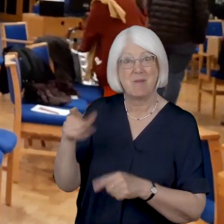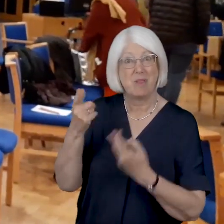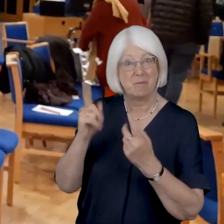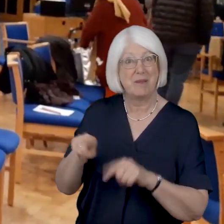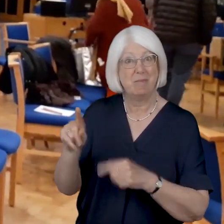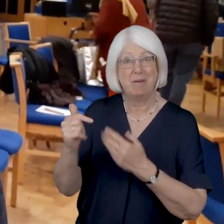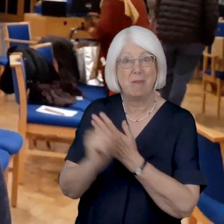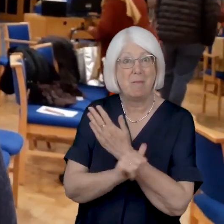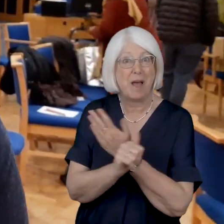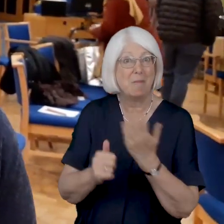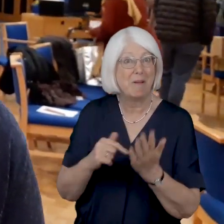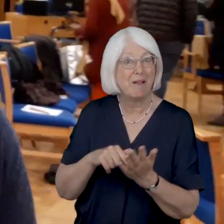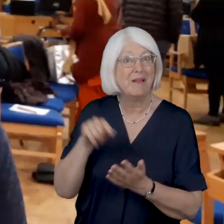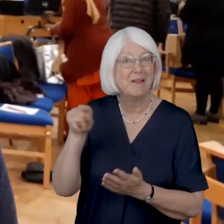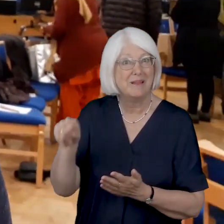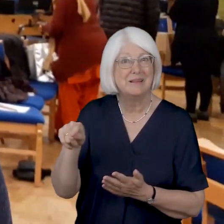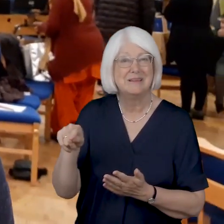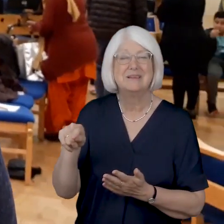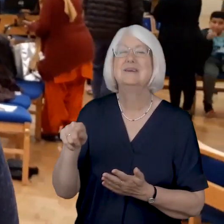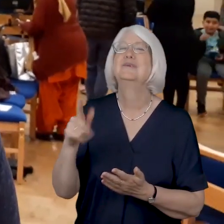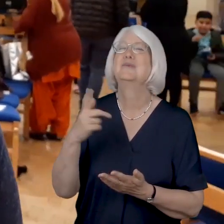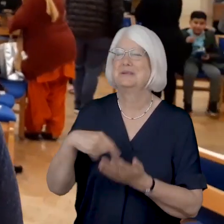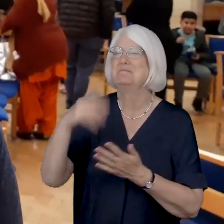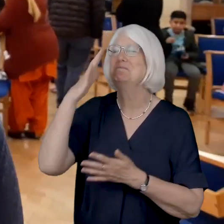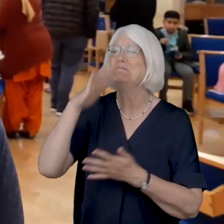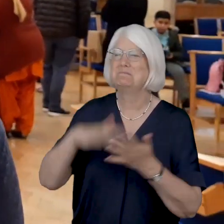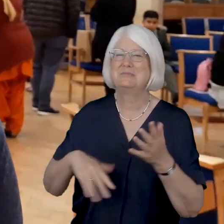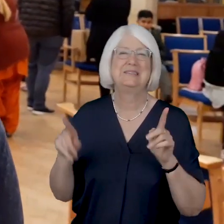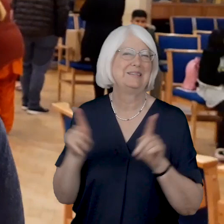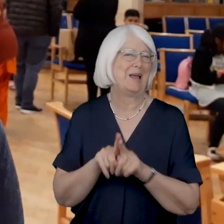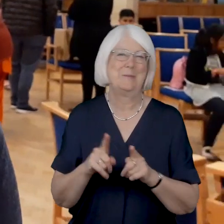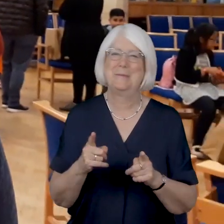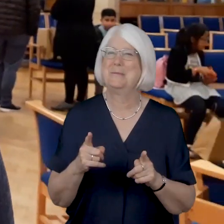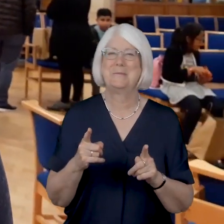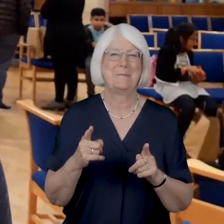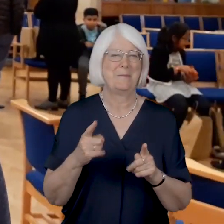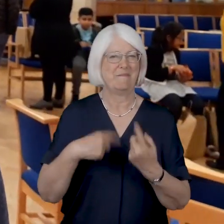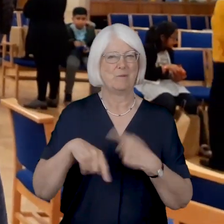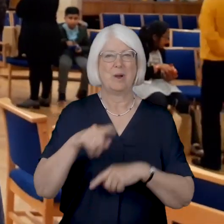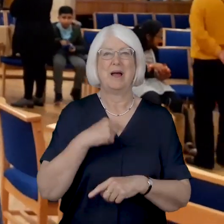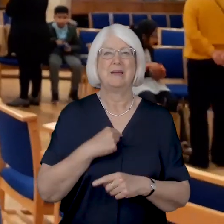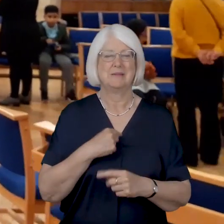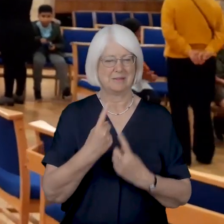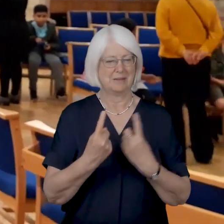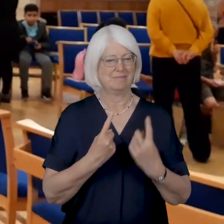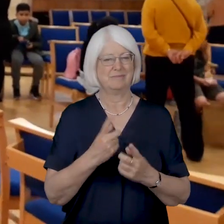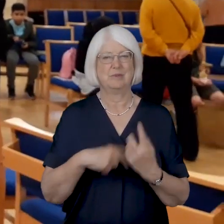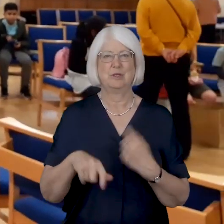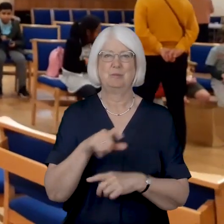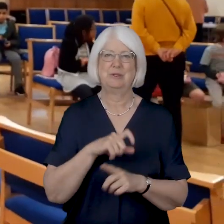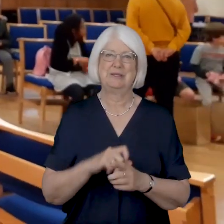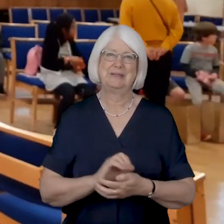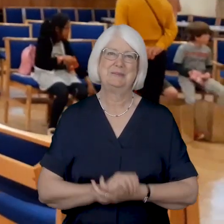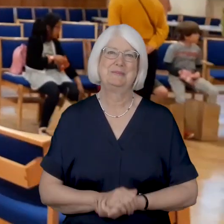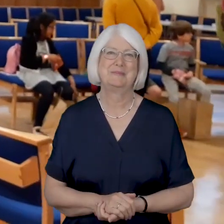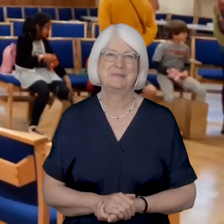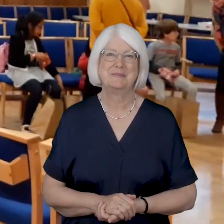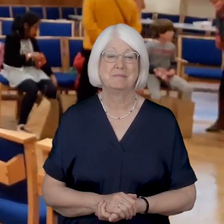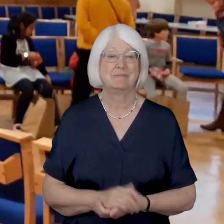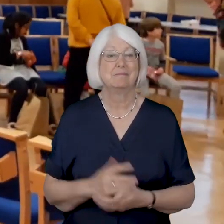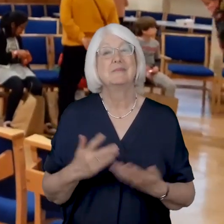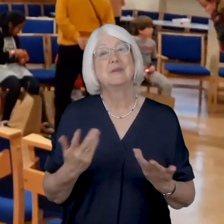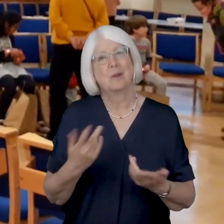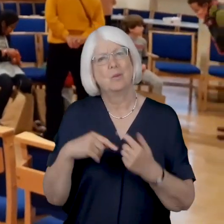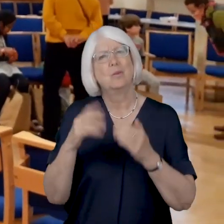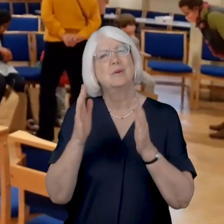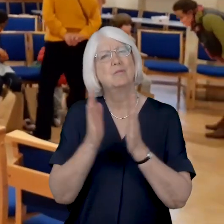Gennesaret experienced. We experience that healing for ourselves and our community. And